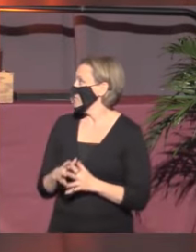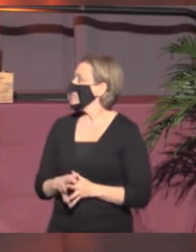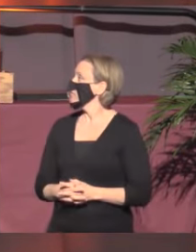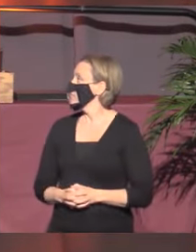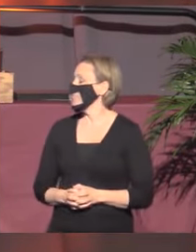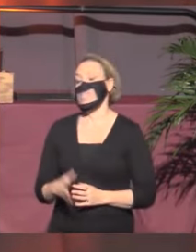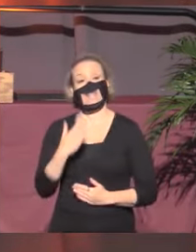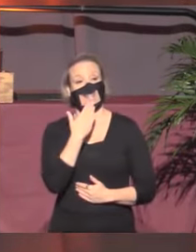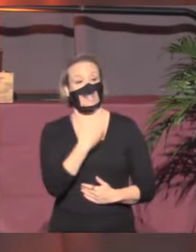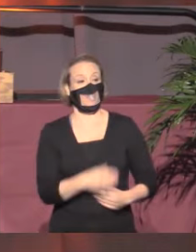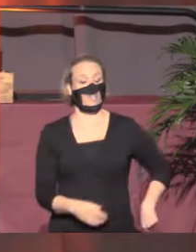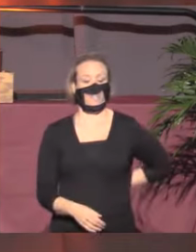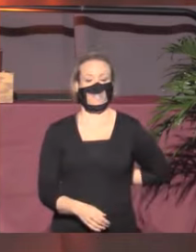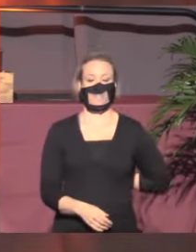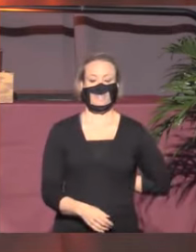Thank you.